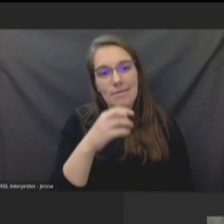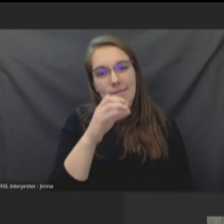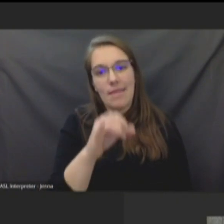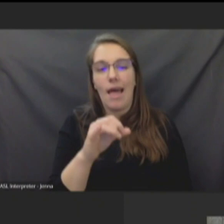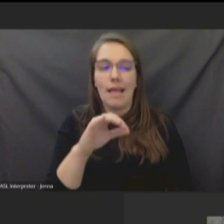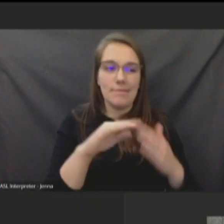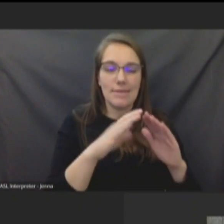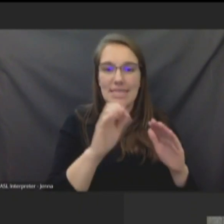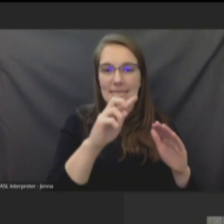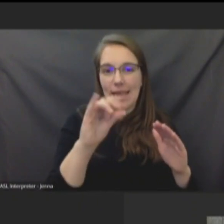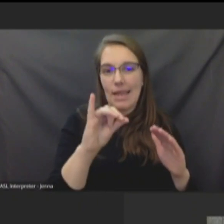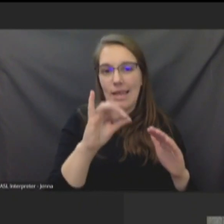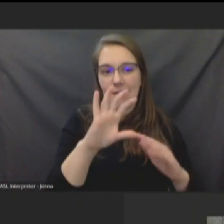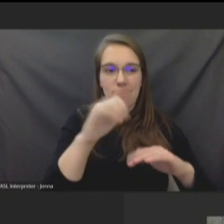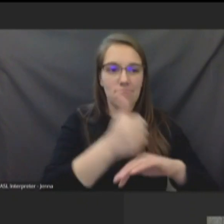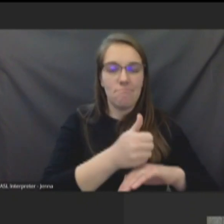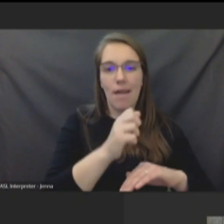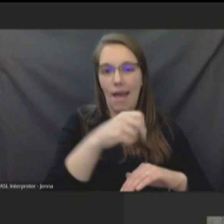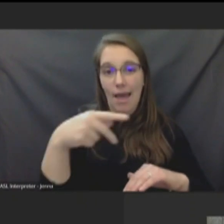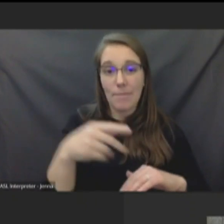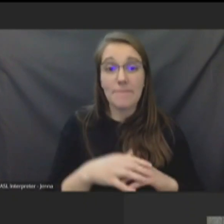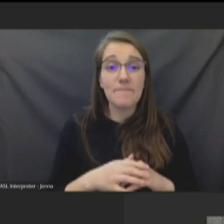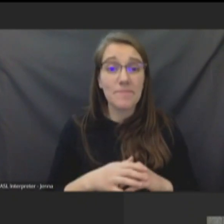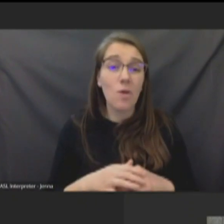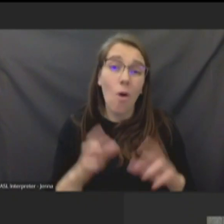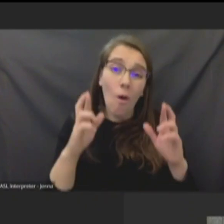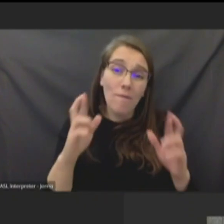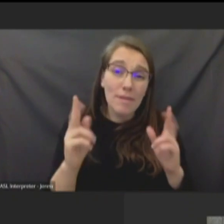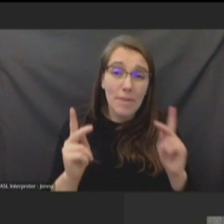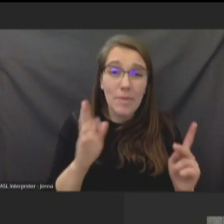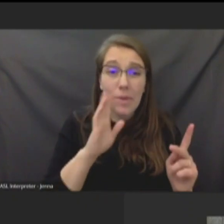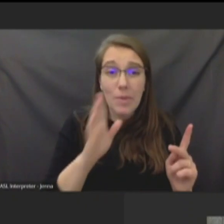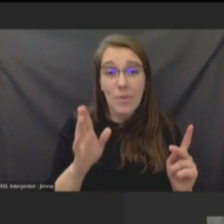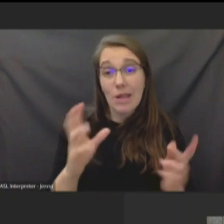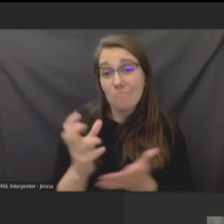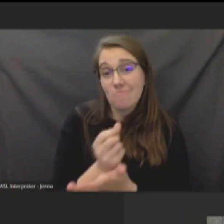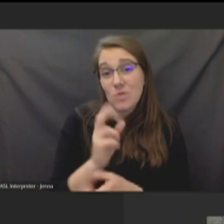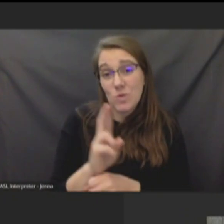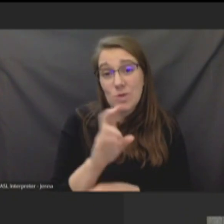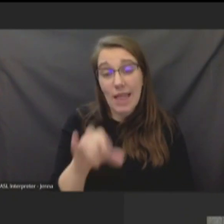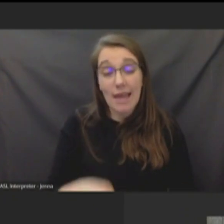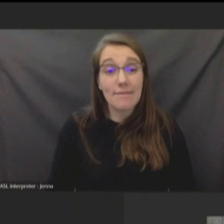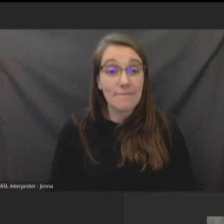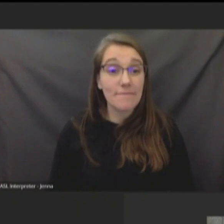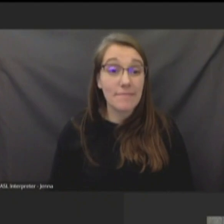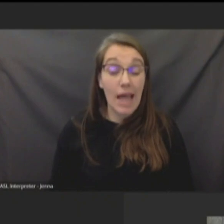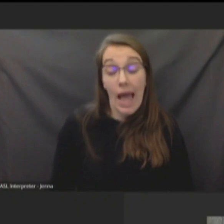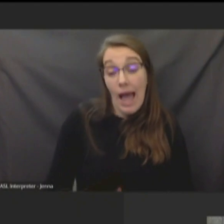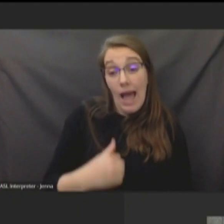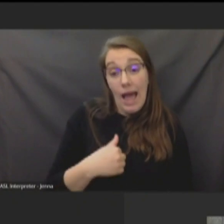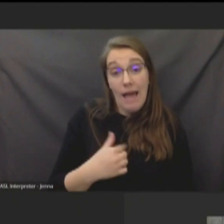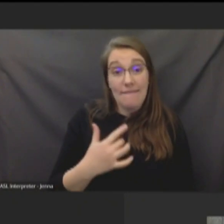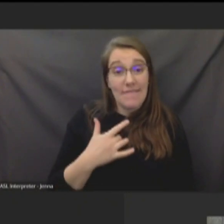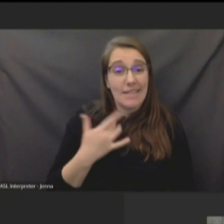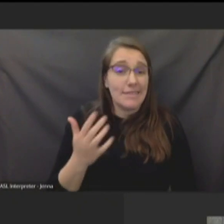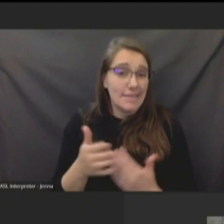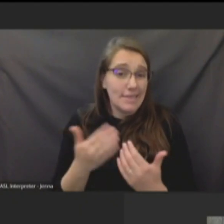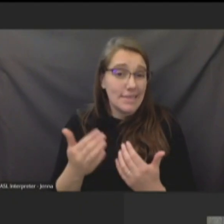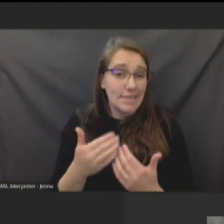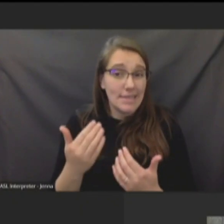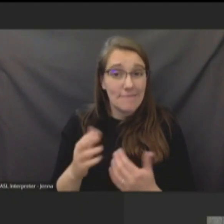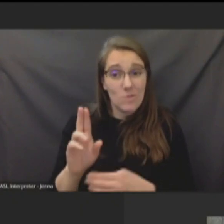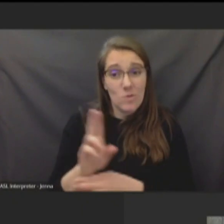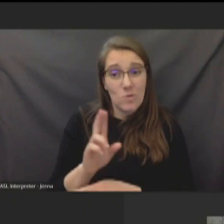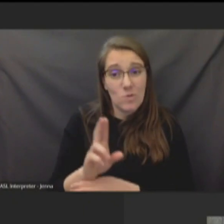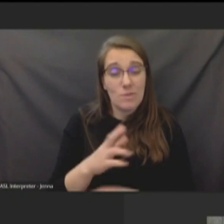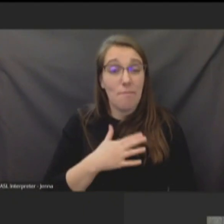city or whatnot too. So hopefully people would take advantage of that, because I find it very easy to just